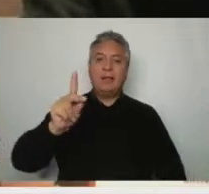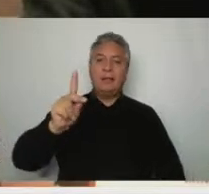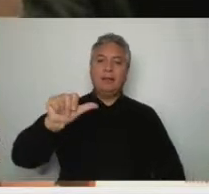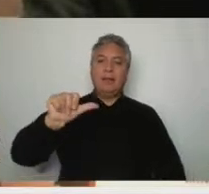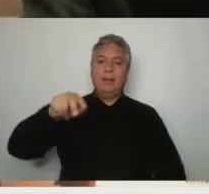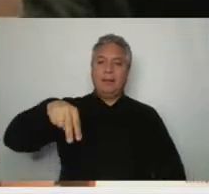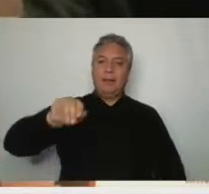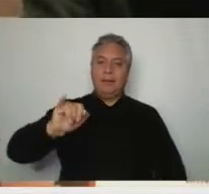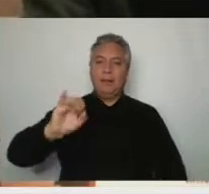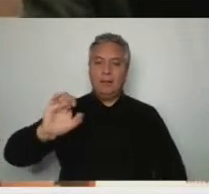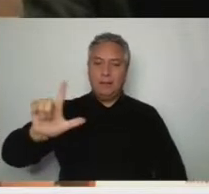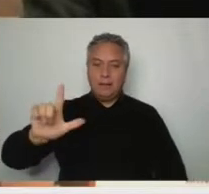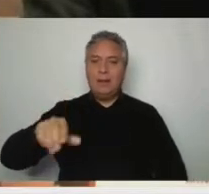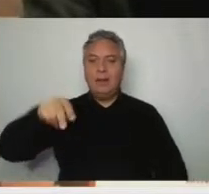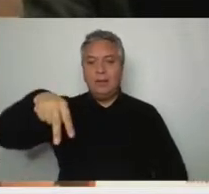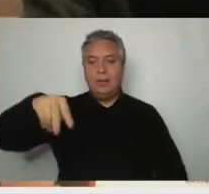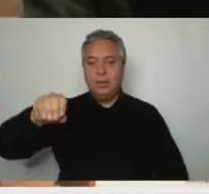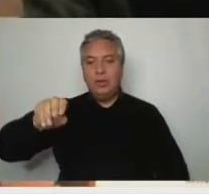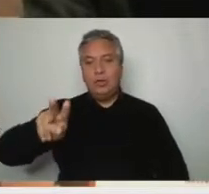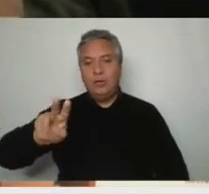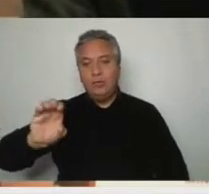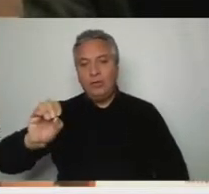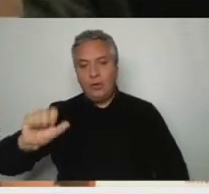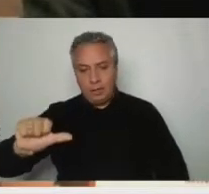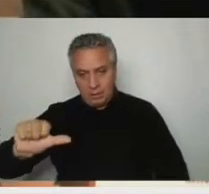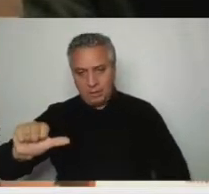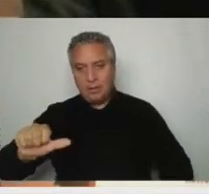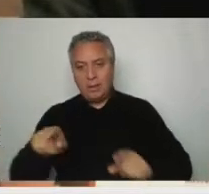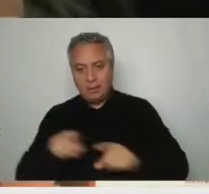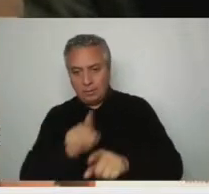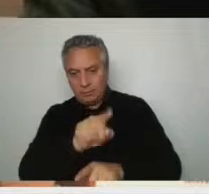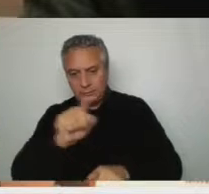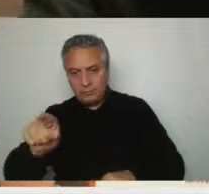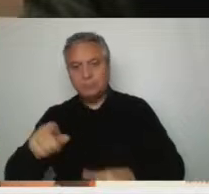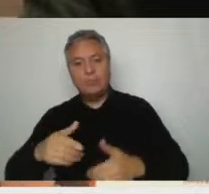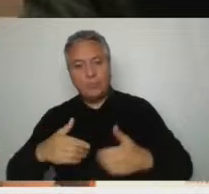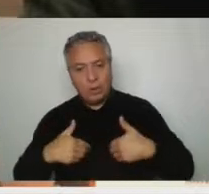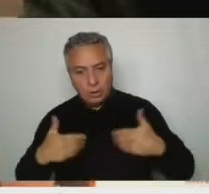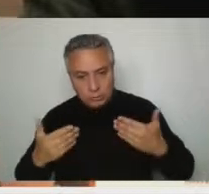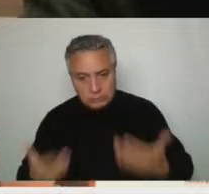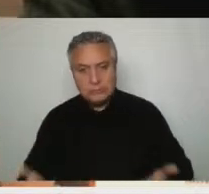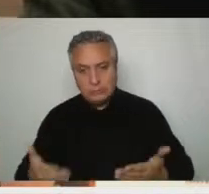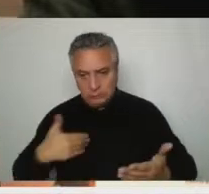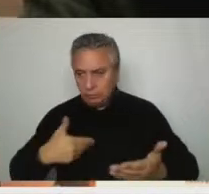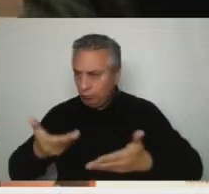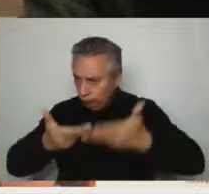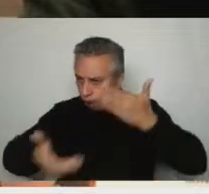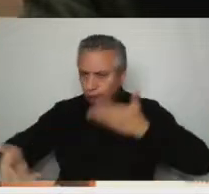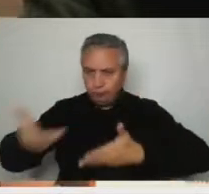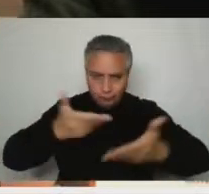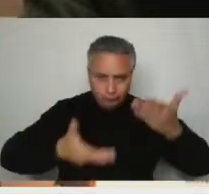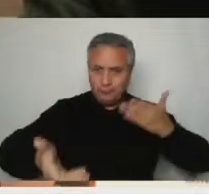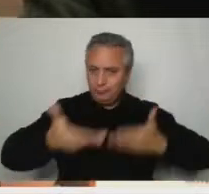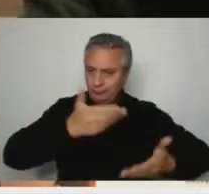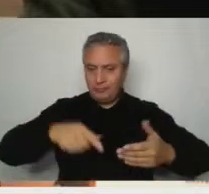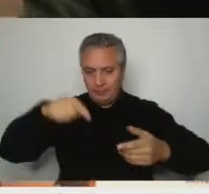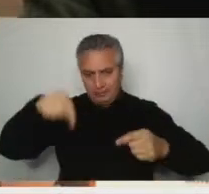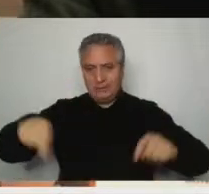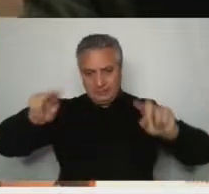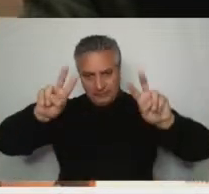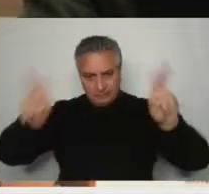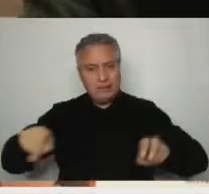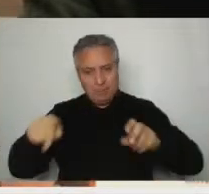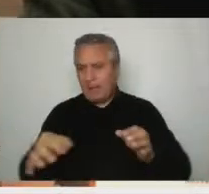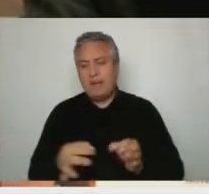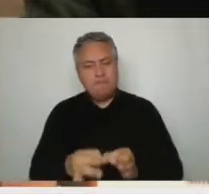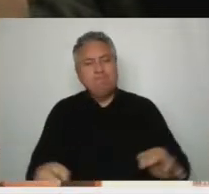my president, Mr. Oloa, to all of you. And again, thank you for allowing me to share this with you as an opportunity to